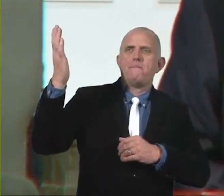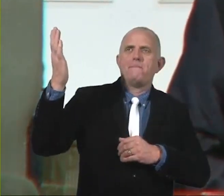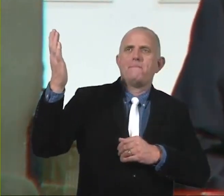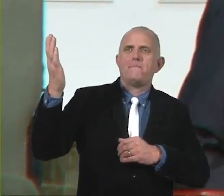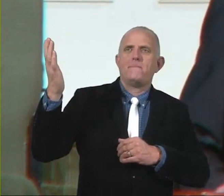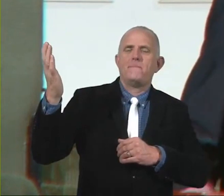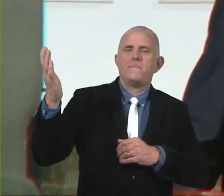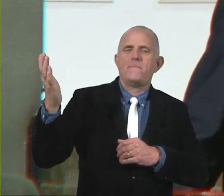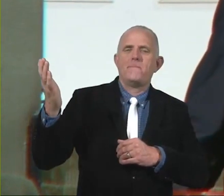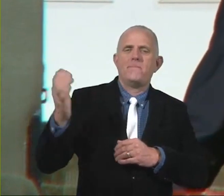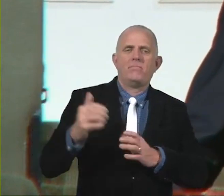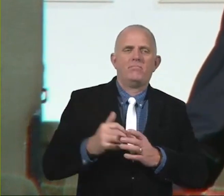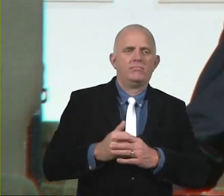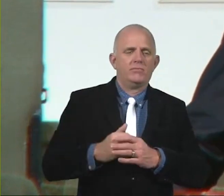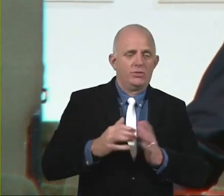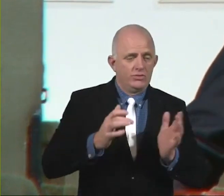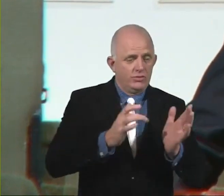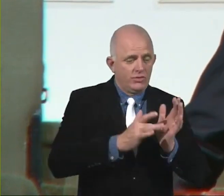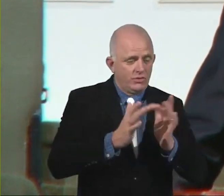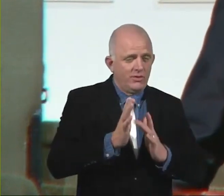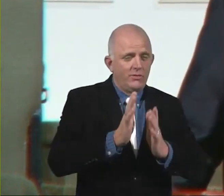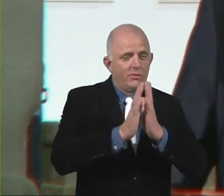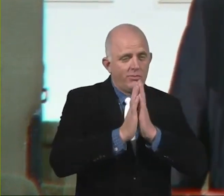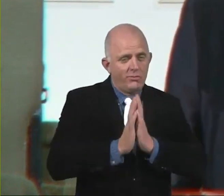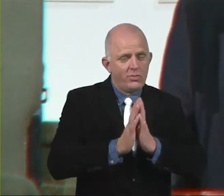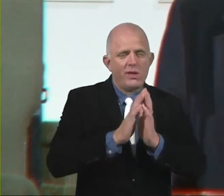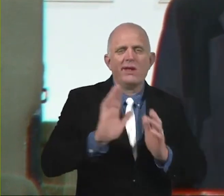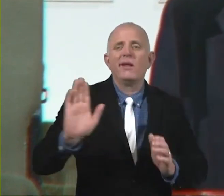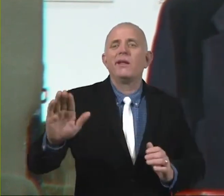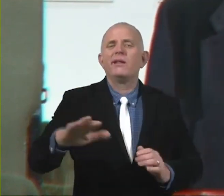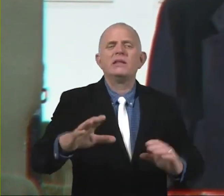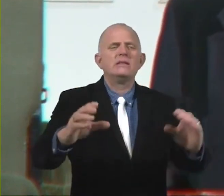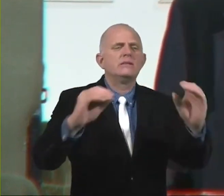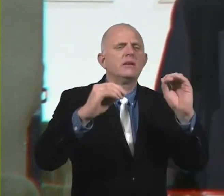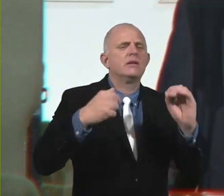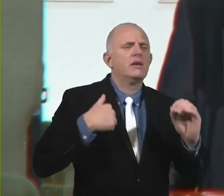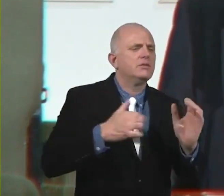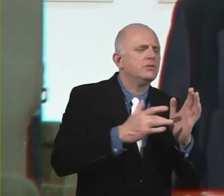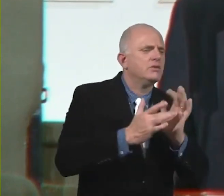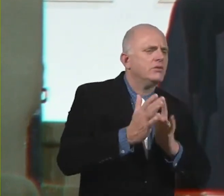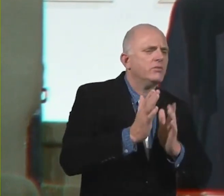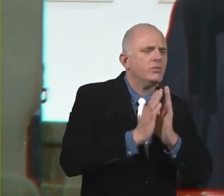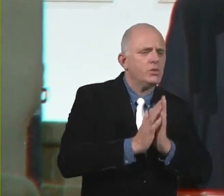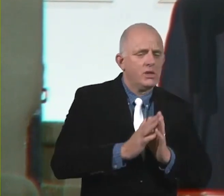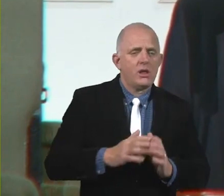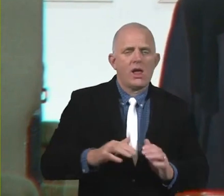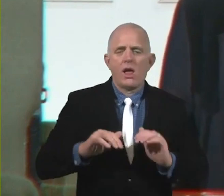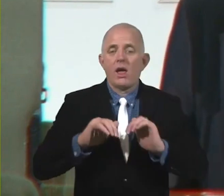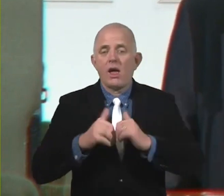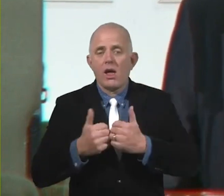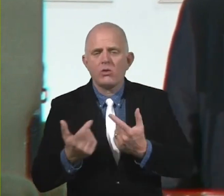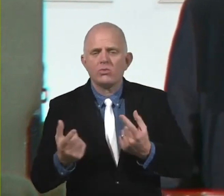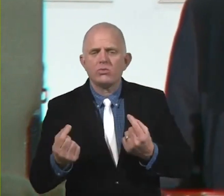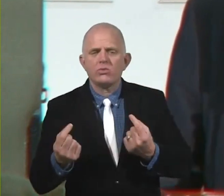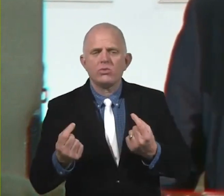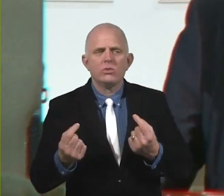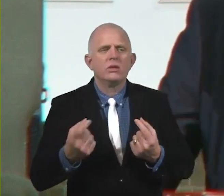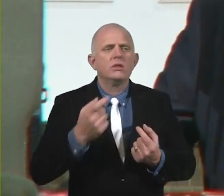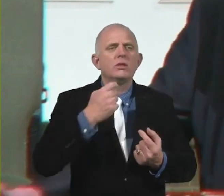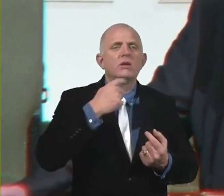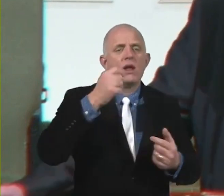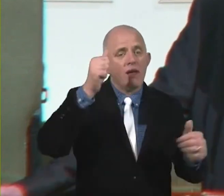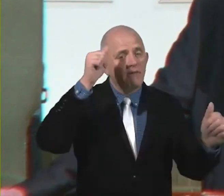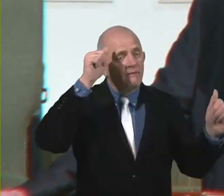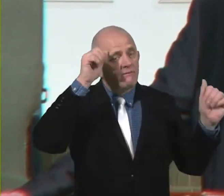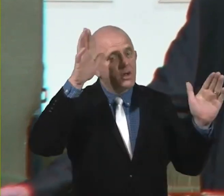In his prayer, when they said, teach us to pray, he said, you say, our Father. I